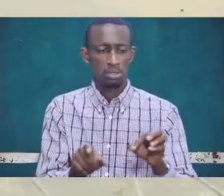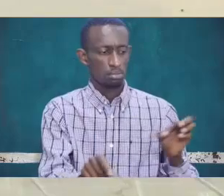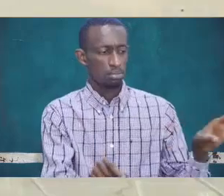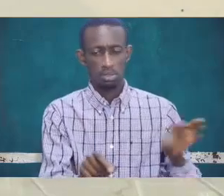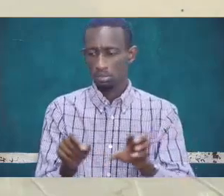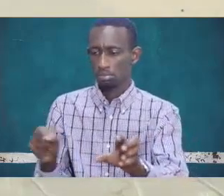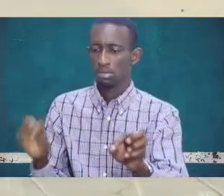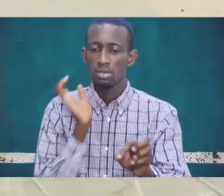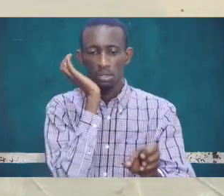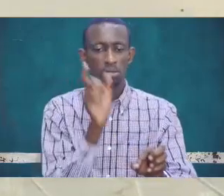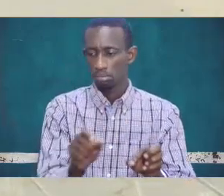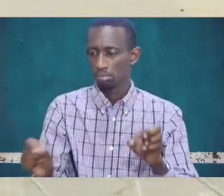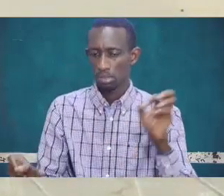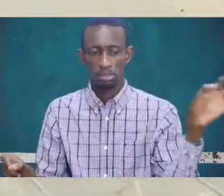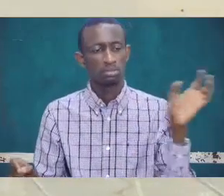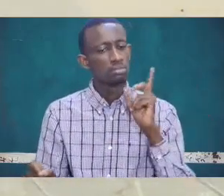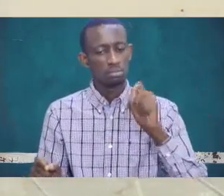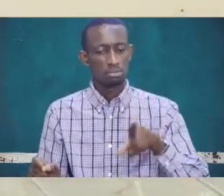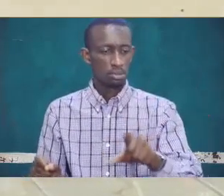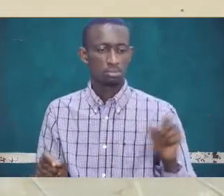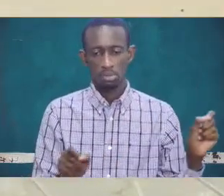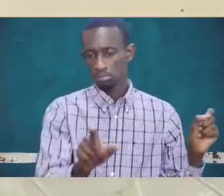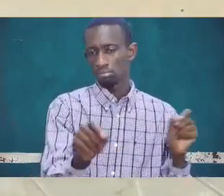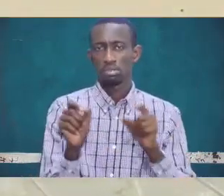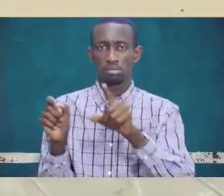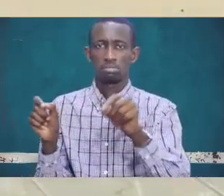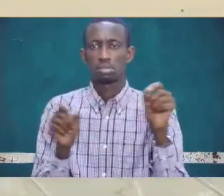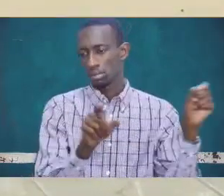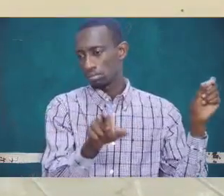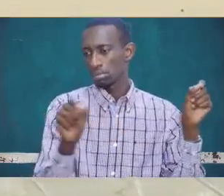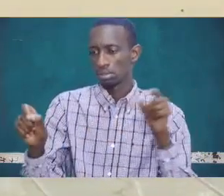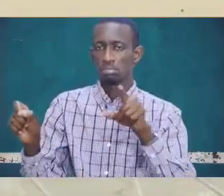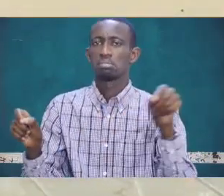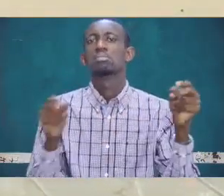nut, put it aside, and that's what we call sorting.